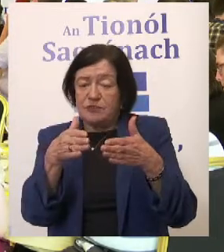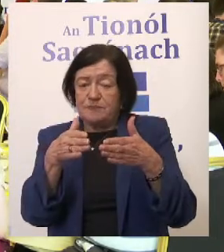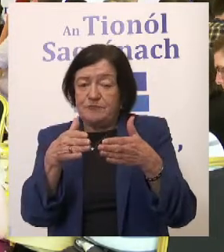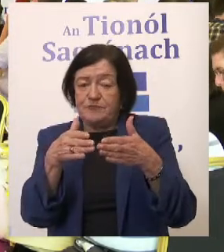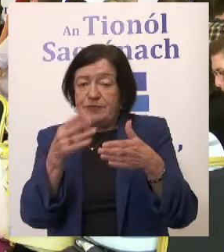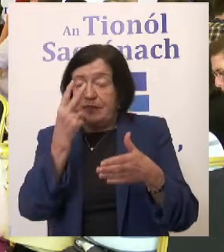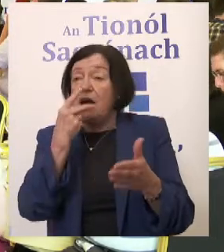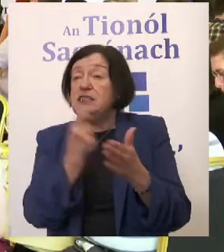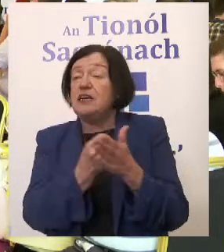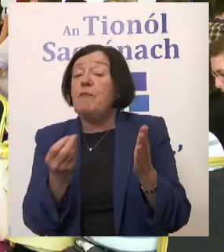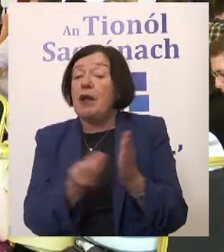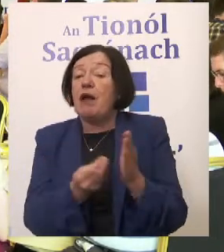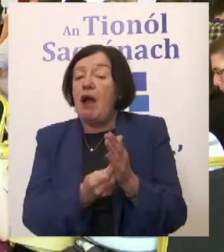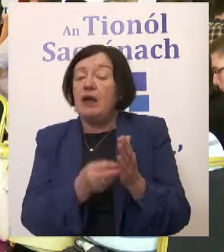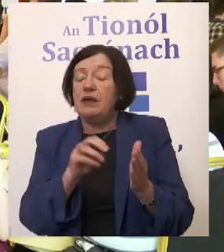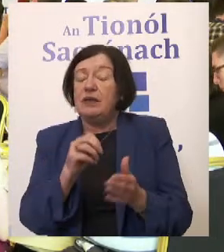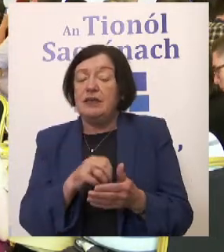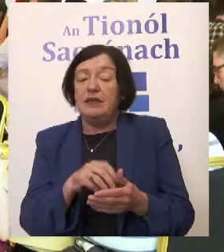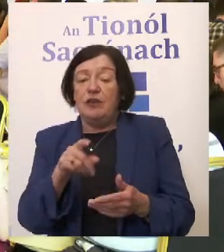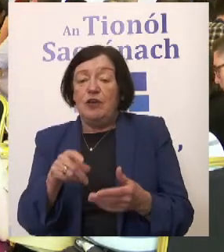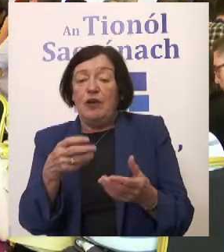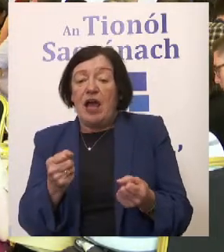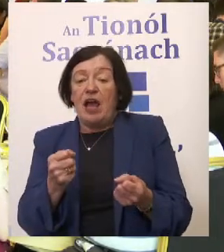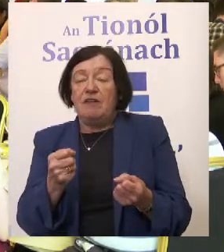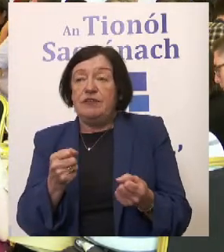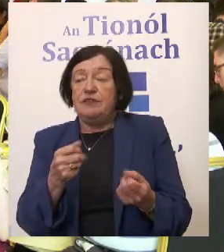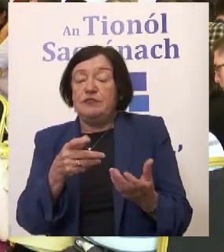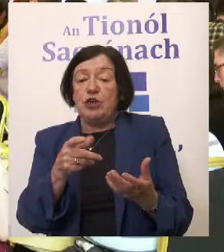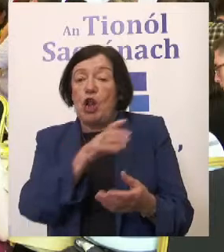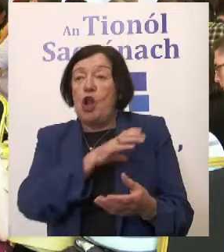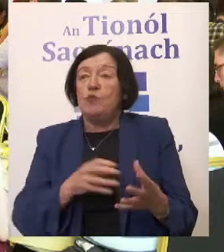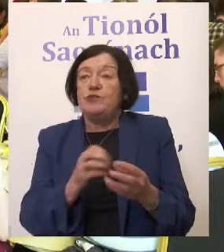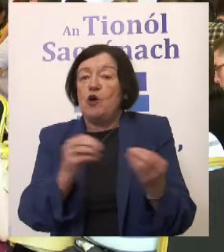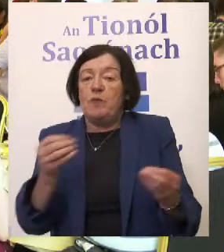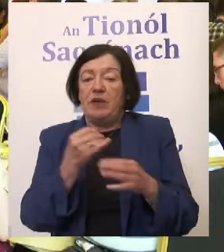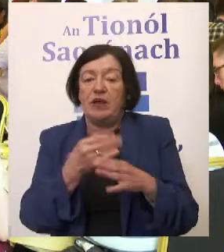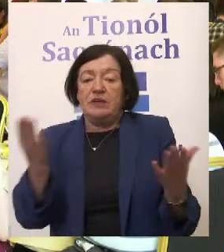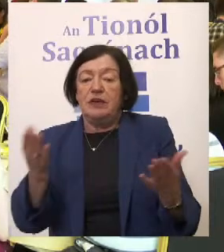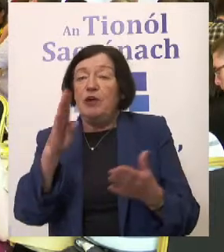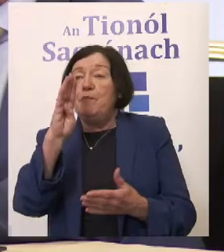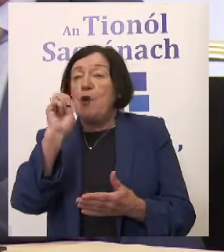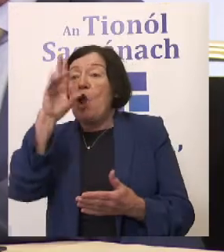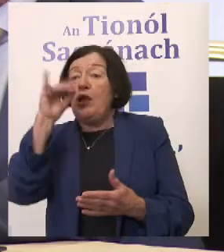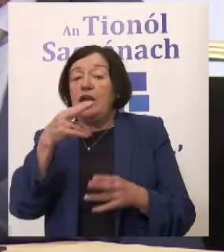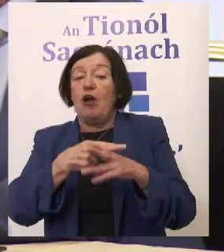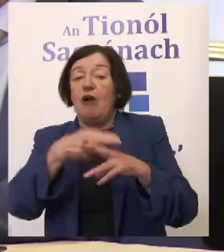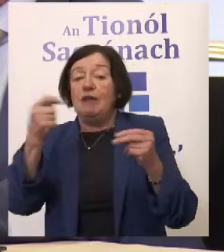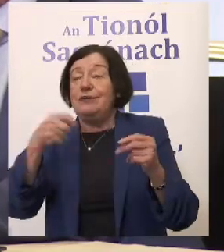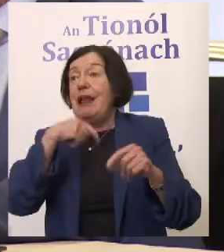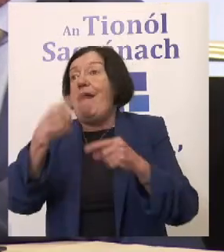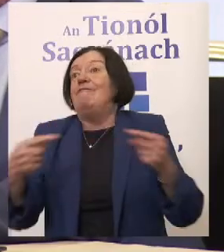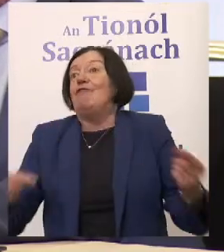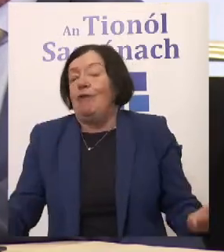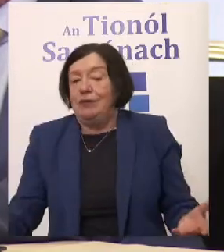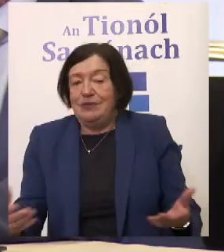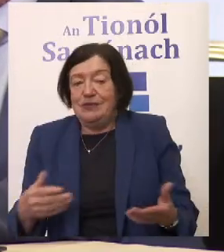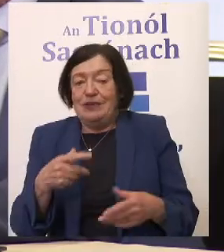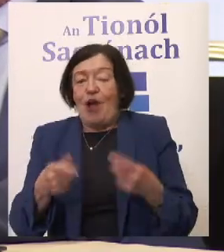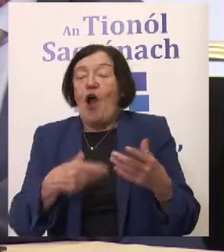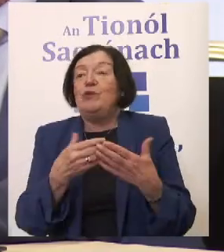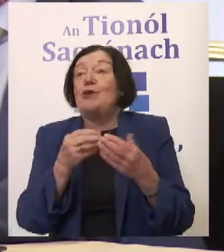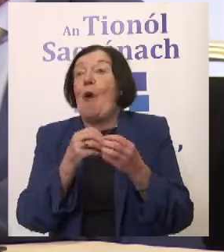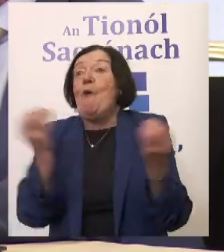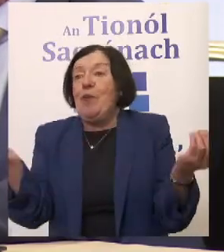kind of nighttime economy where, you could have clubs open like in Berlin until ever, they'll always be